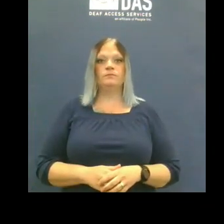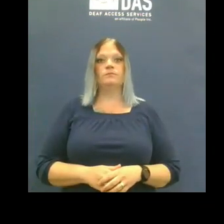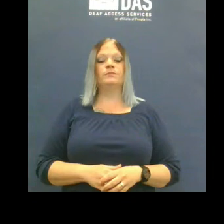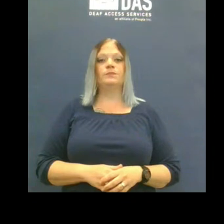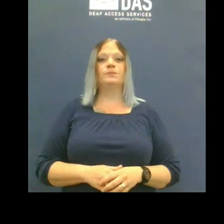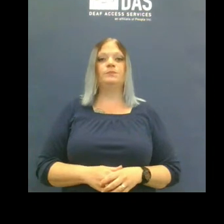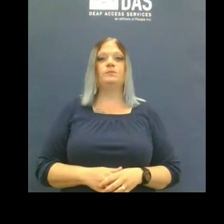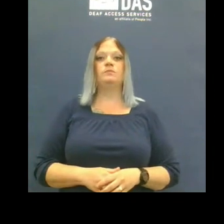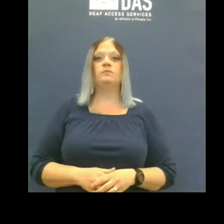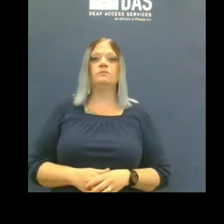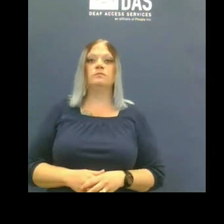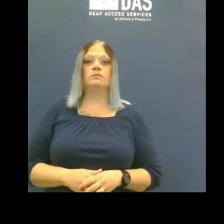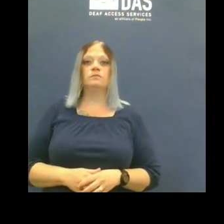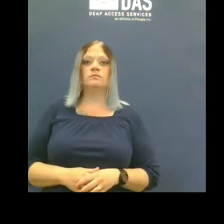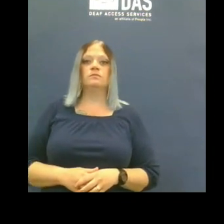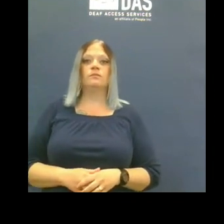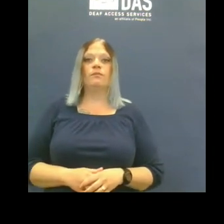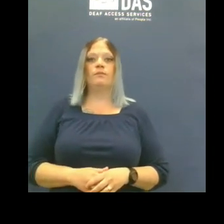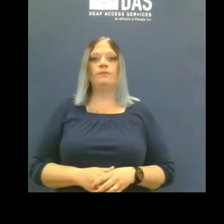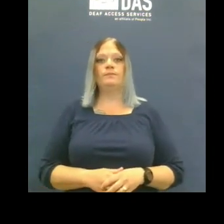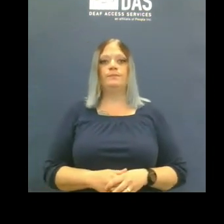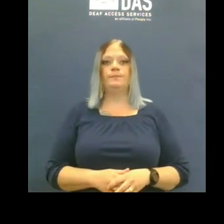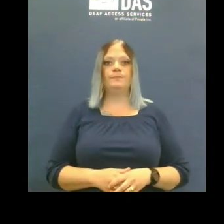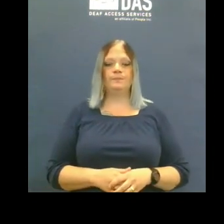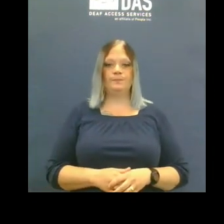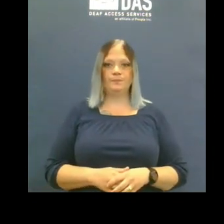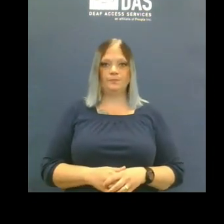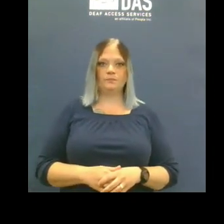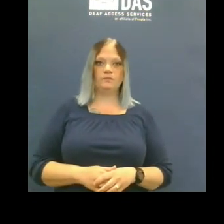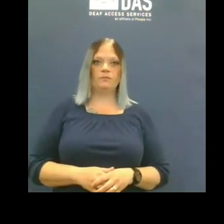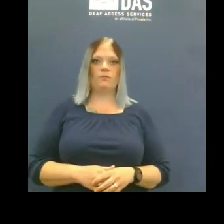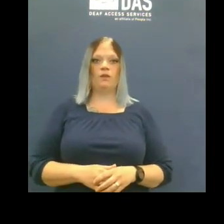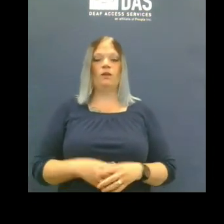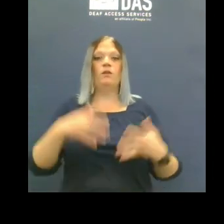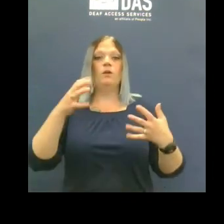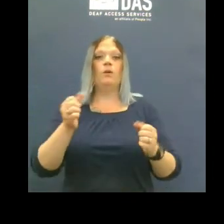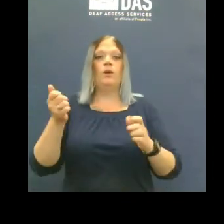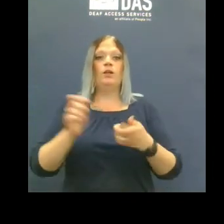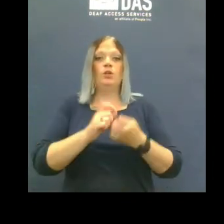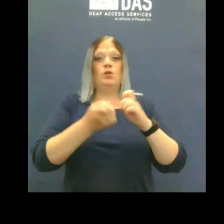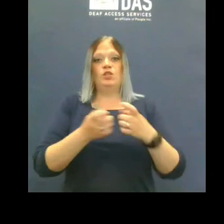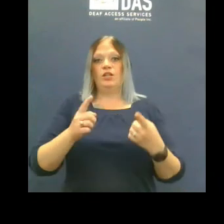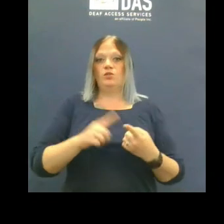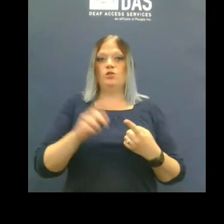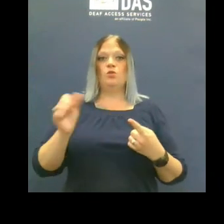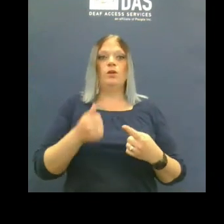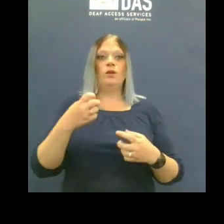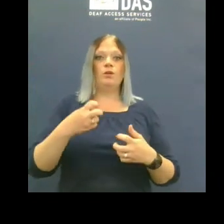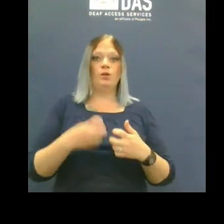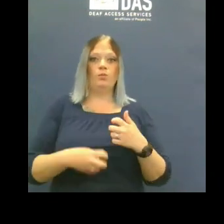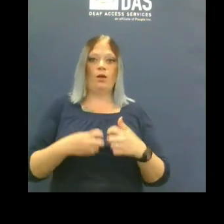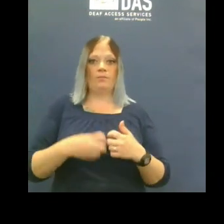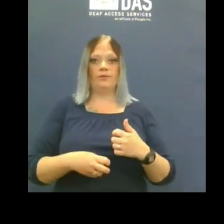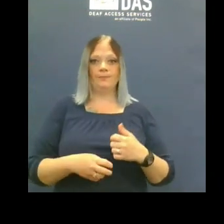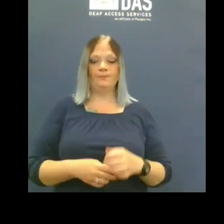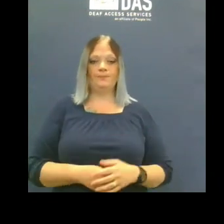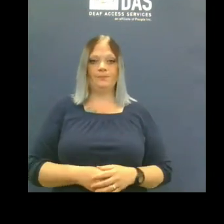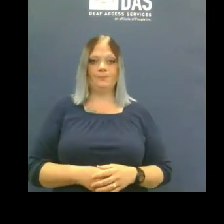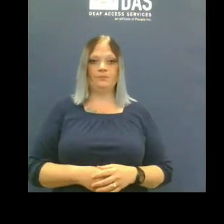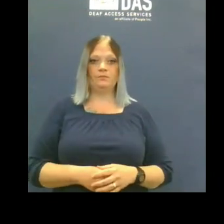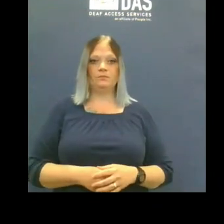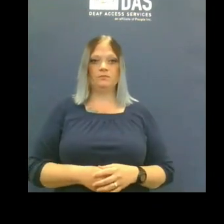Thanks. So I'd like to switch to another problem that continues to haunt us, is the overdoses that we're seeing in Erie